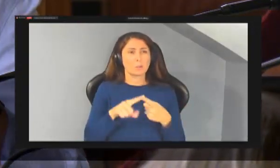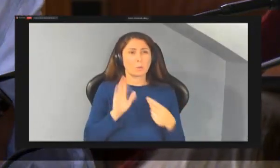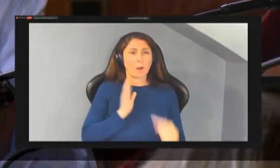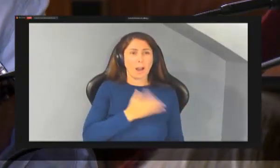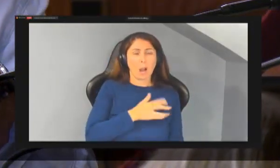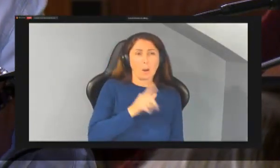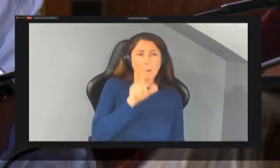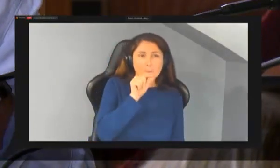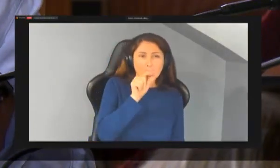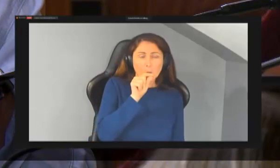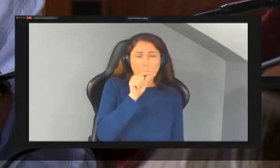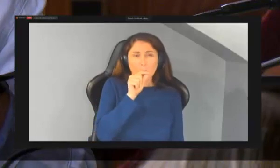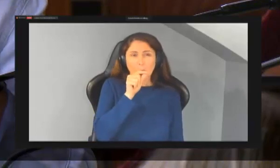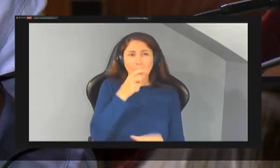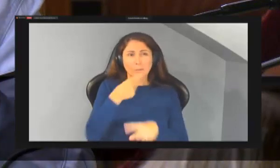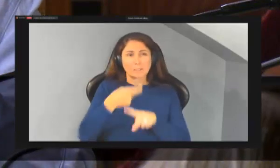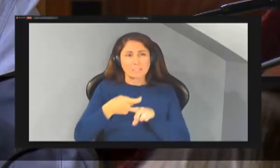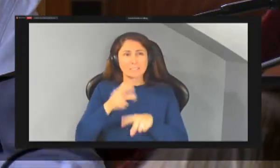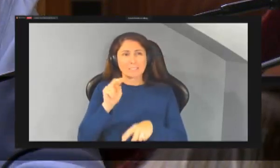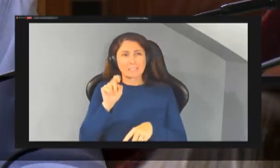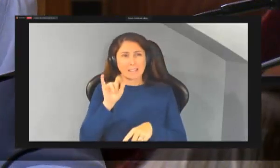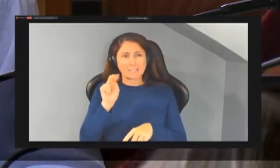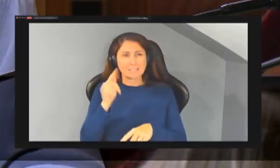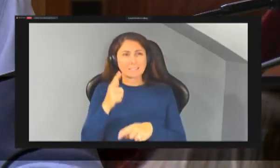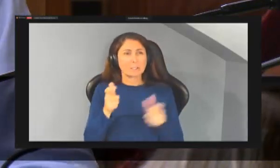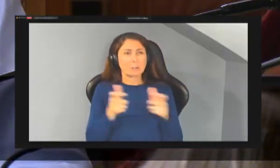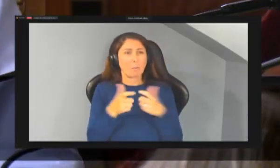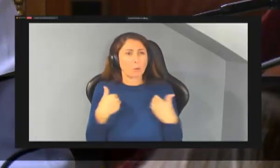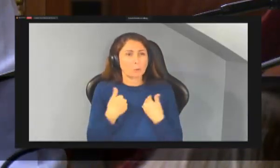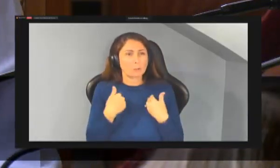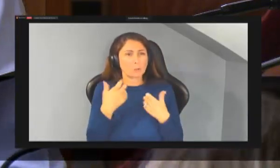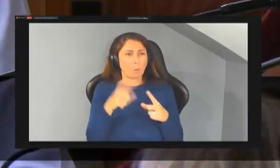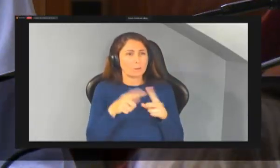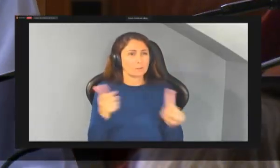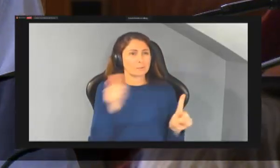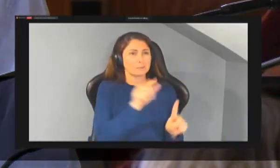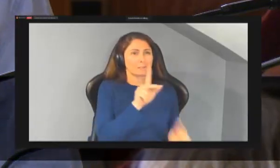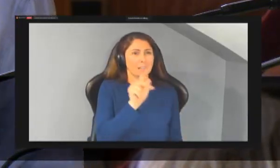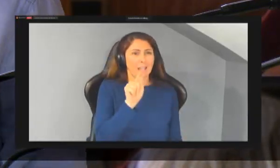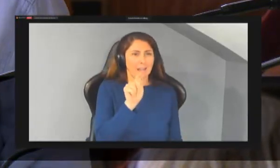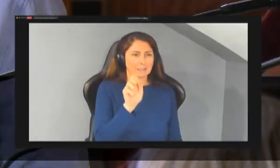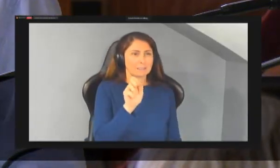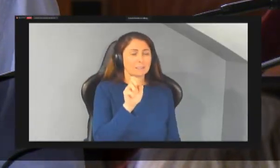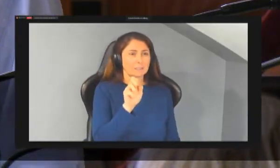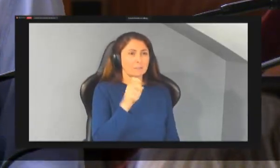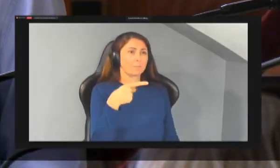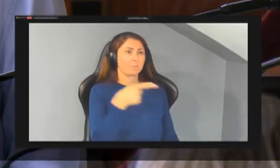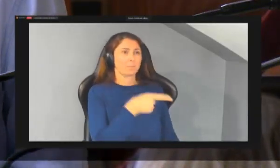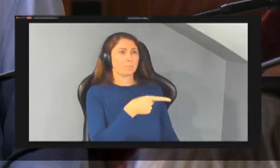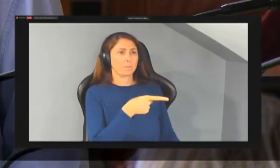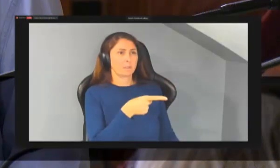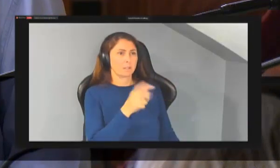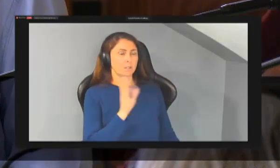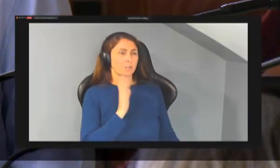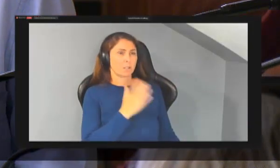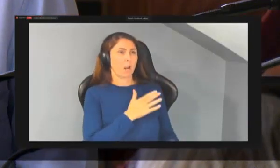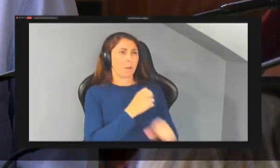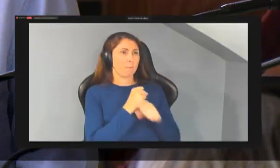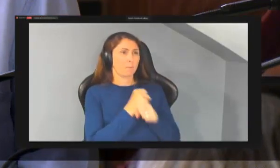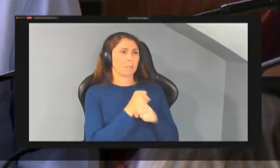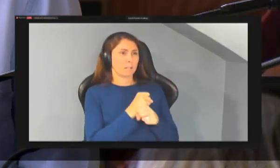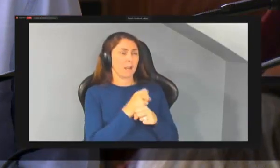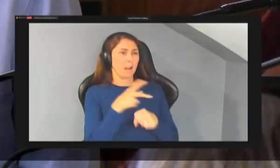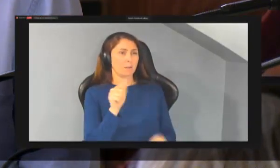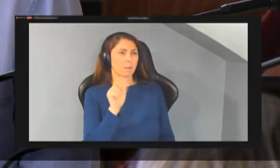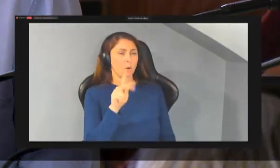nesting and our small creatures, I'd like to turn it over to Kate. And she's our Protect Our Parks. Mm-hmm.